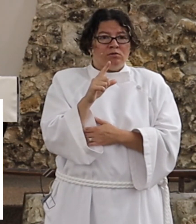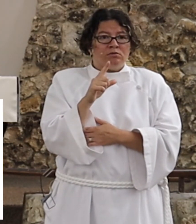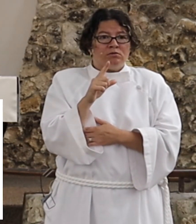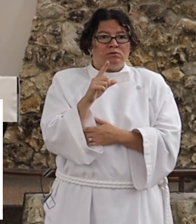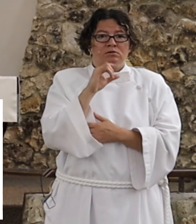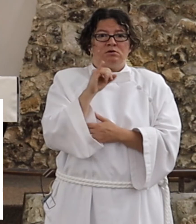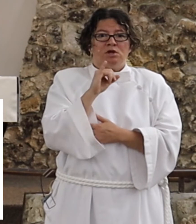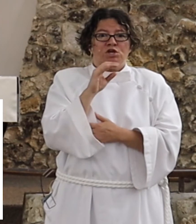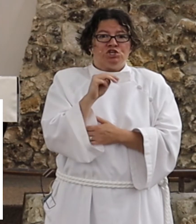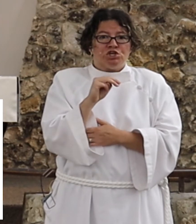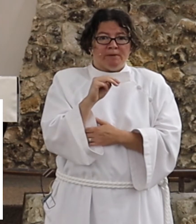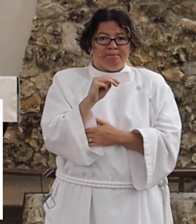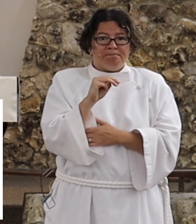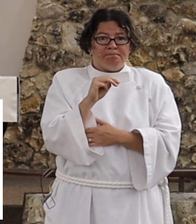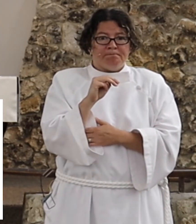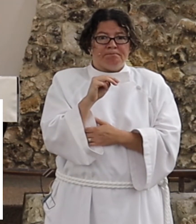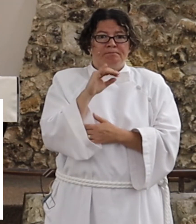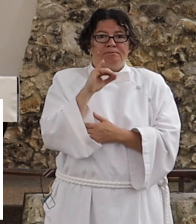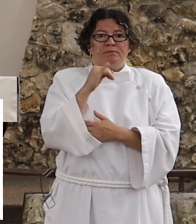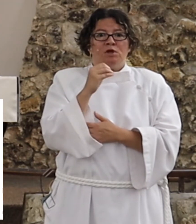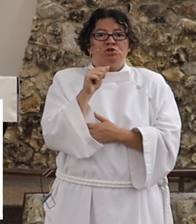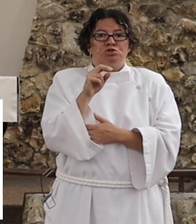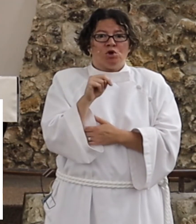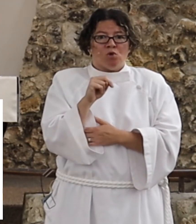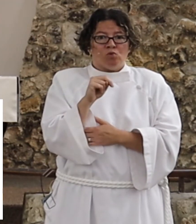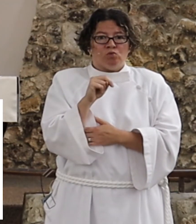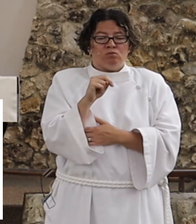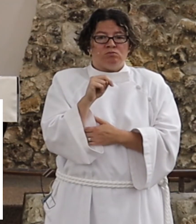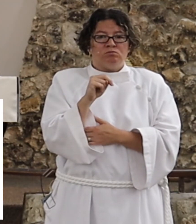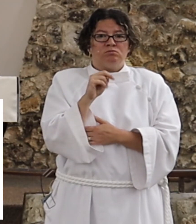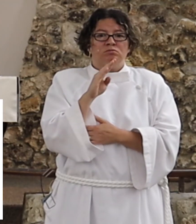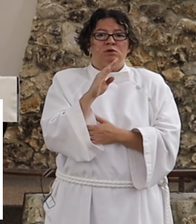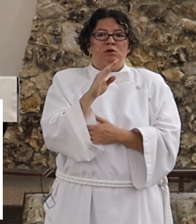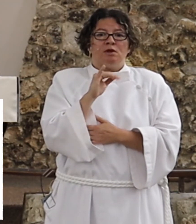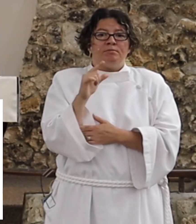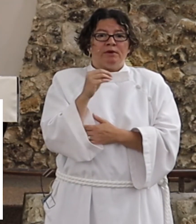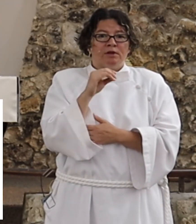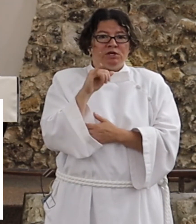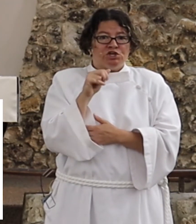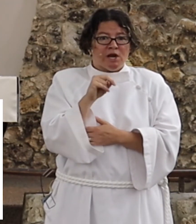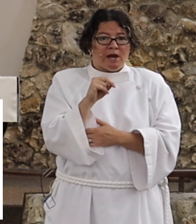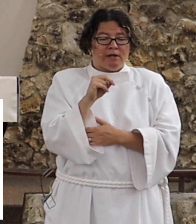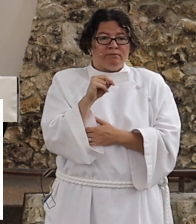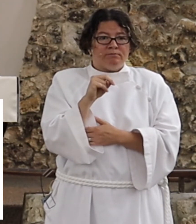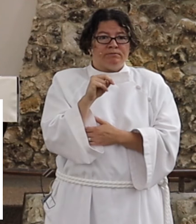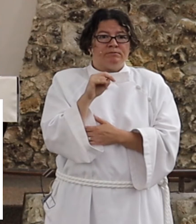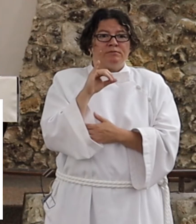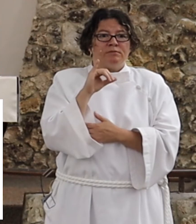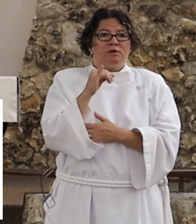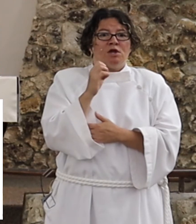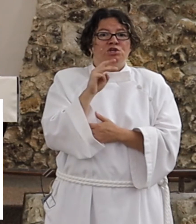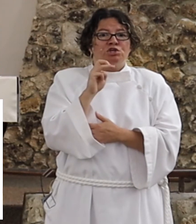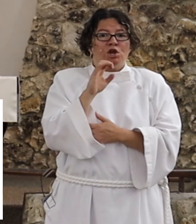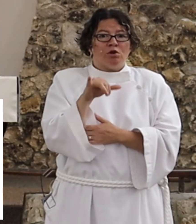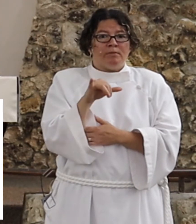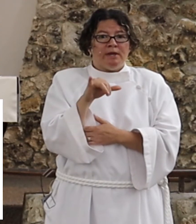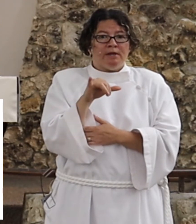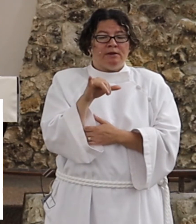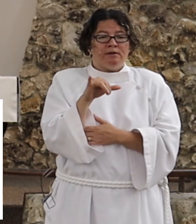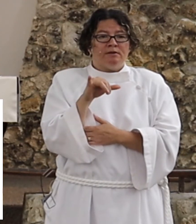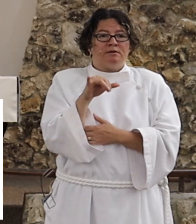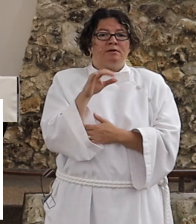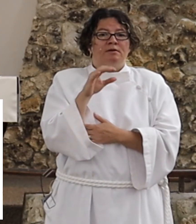Carol, Jim, Joan, Bill and Jan,